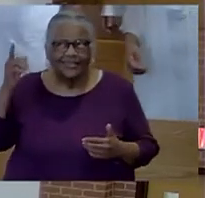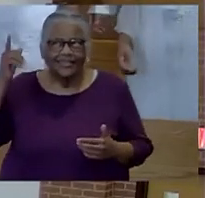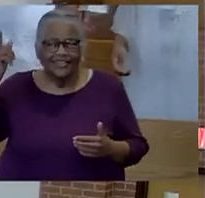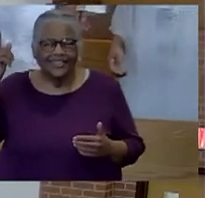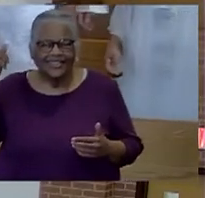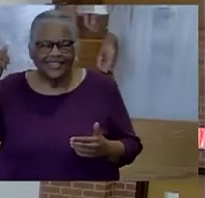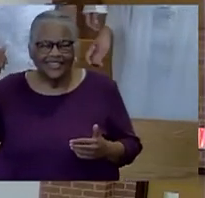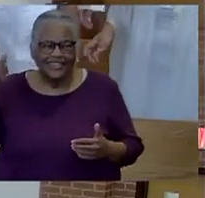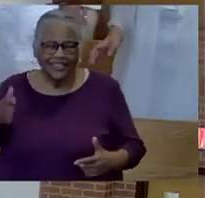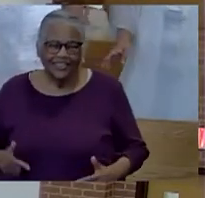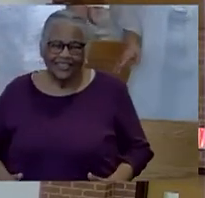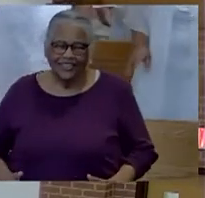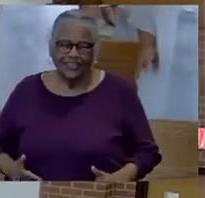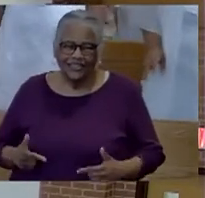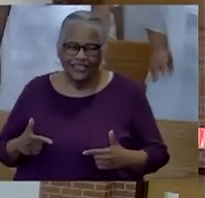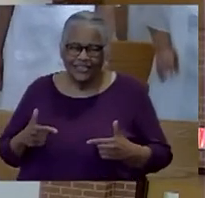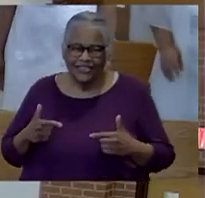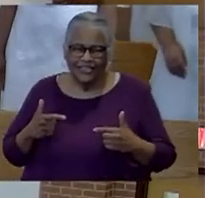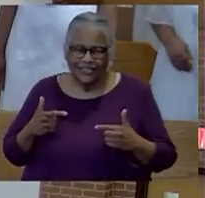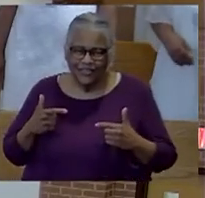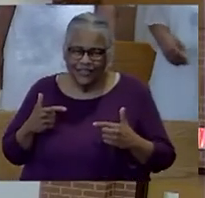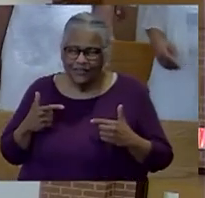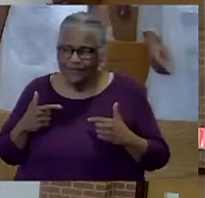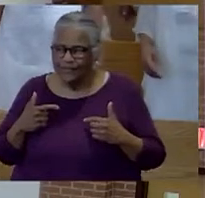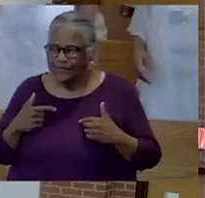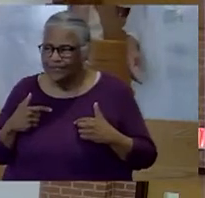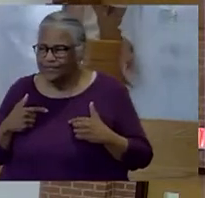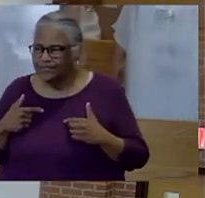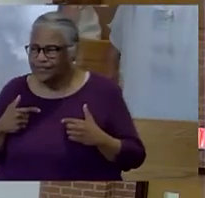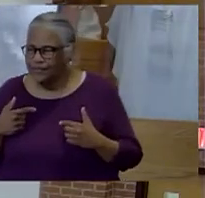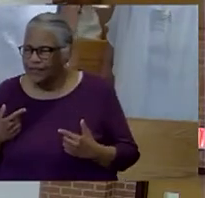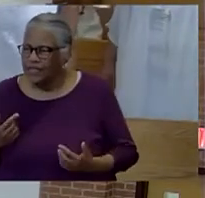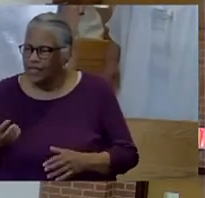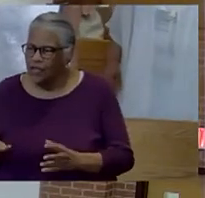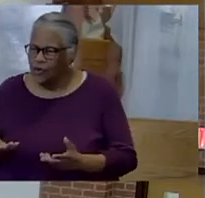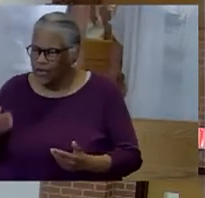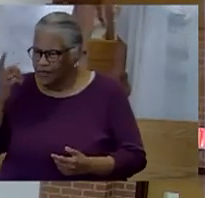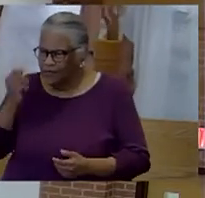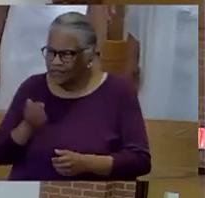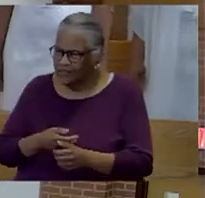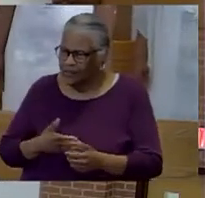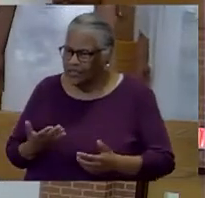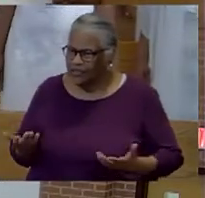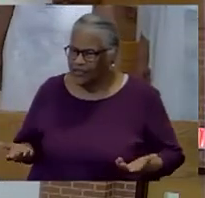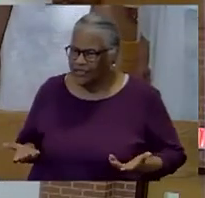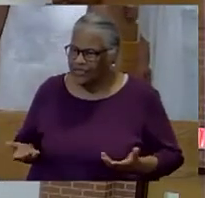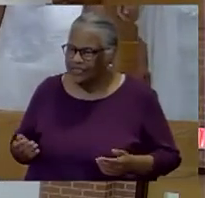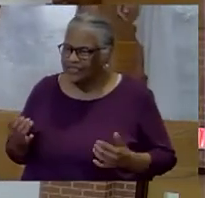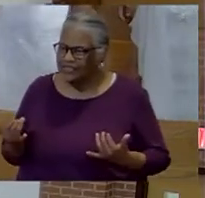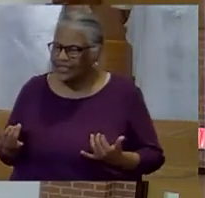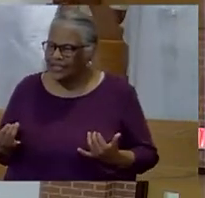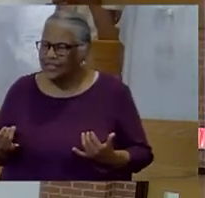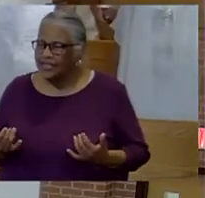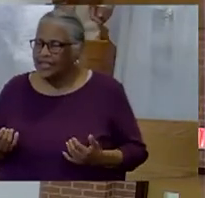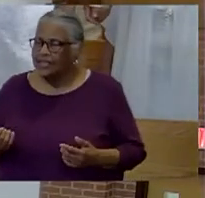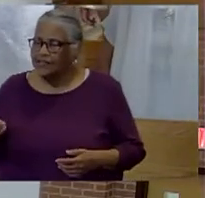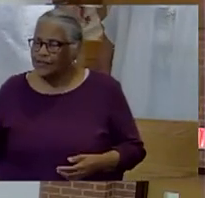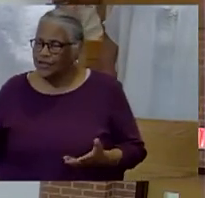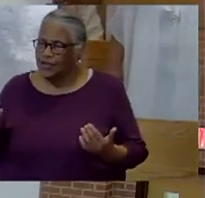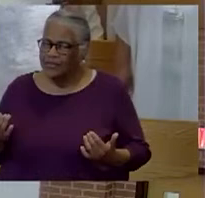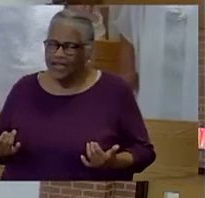deaconesses are standing here waiting, and my hand is ready and waiting for somebody. If you're here today, my brother and sister, would like to come to Jesus.